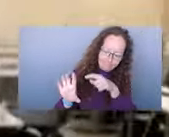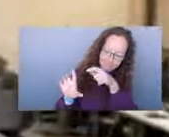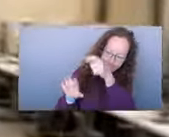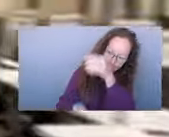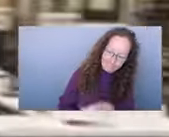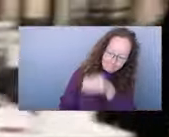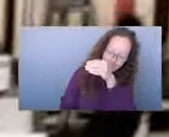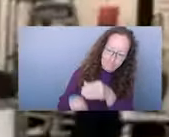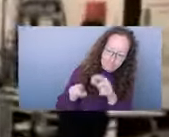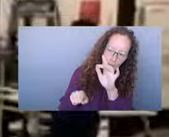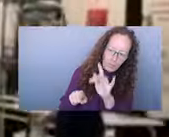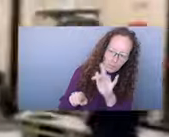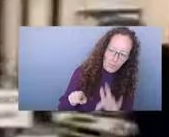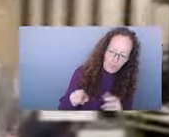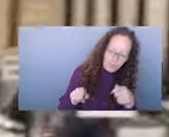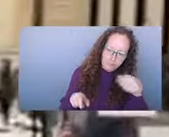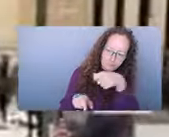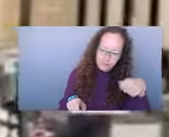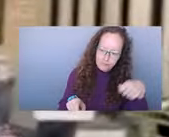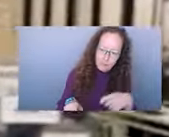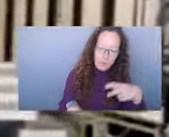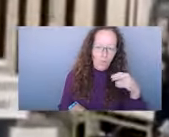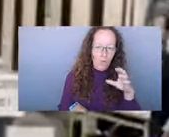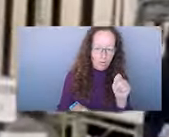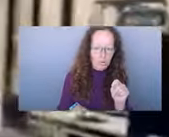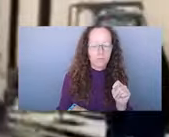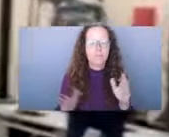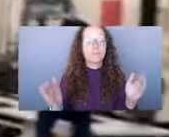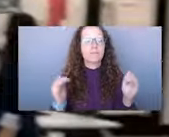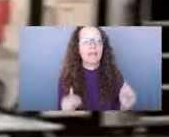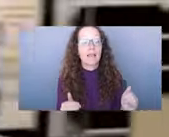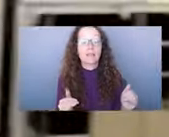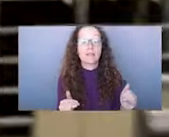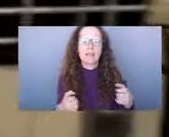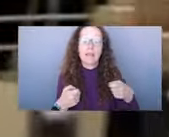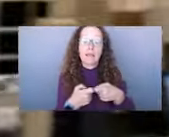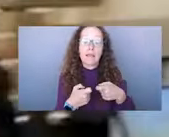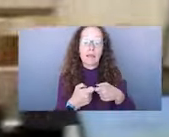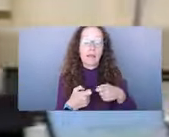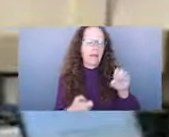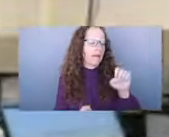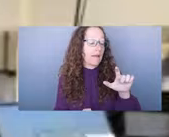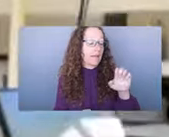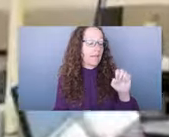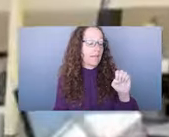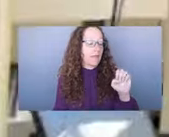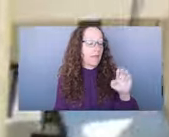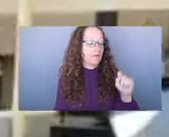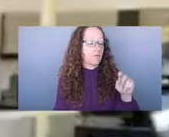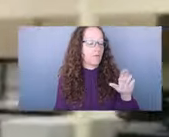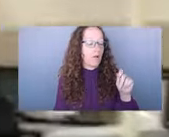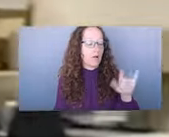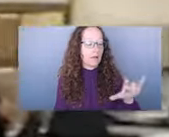So the next area I'd like to review is electronic adjudication. And we get lots of questions about why we